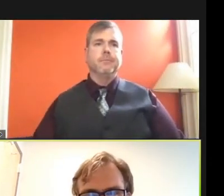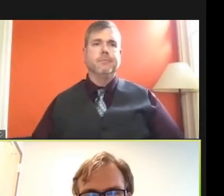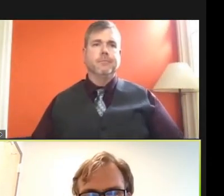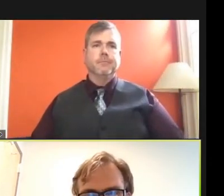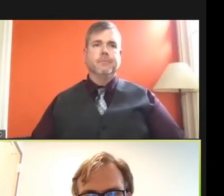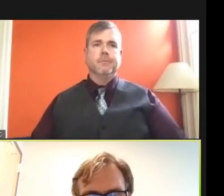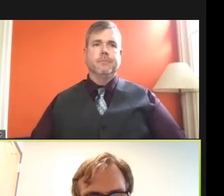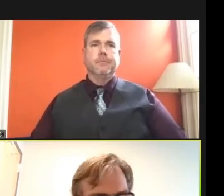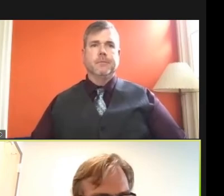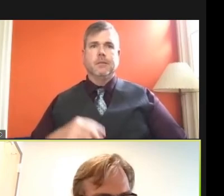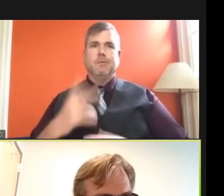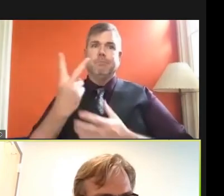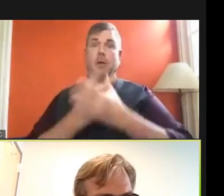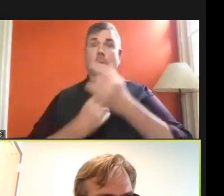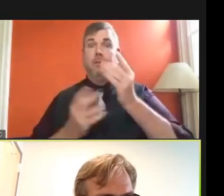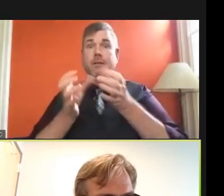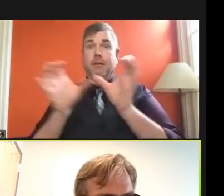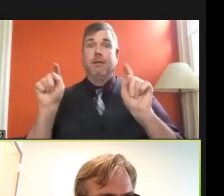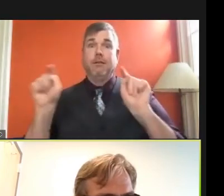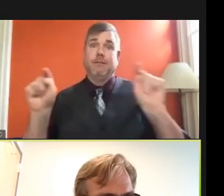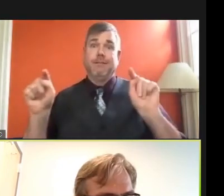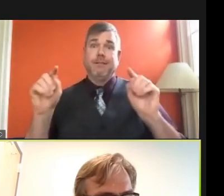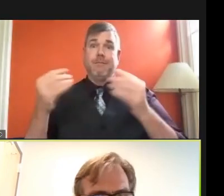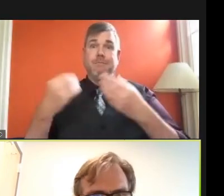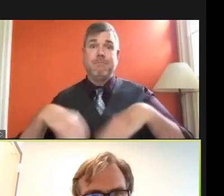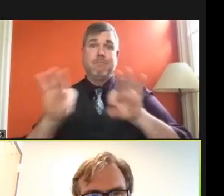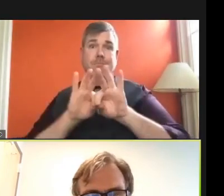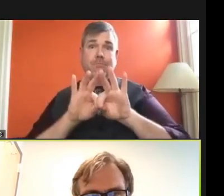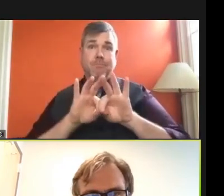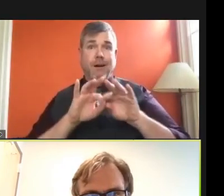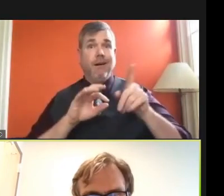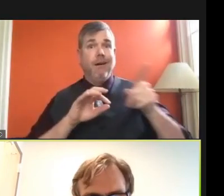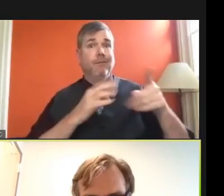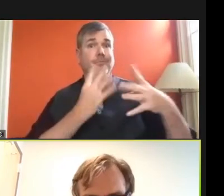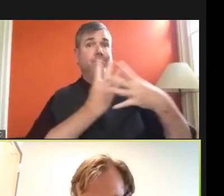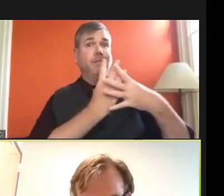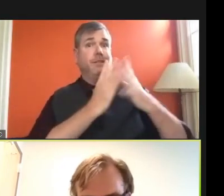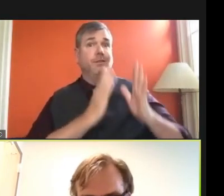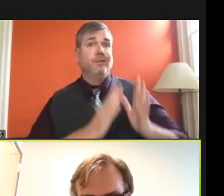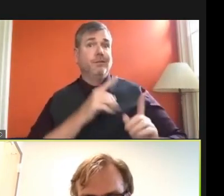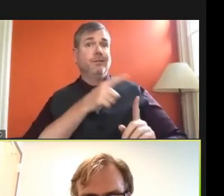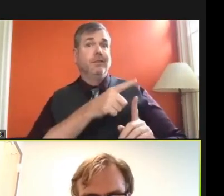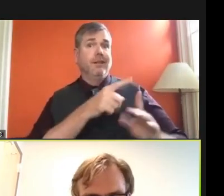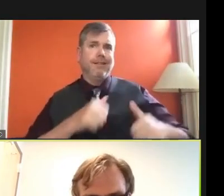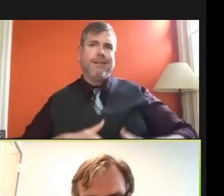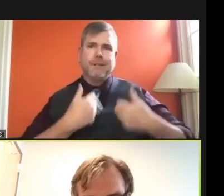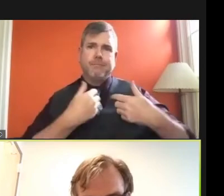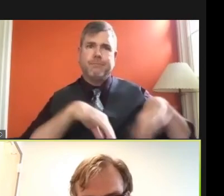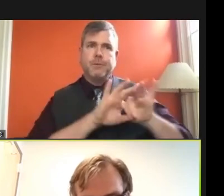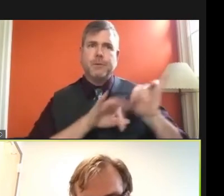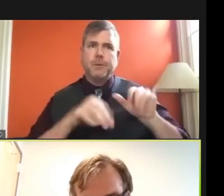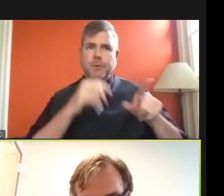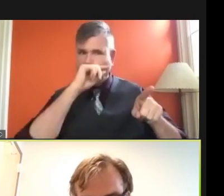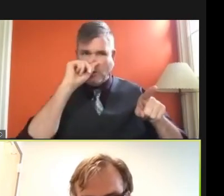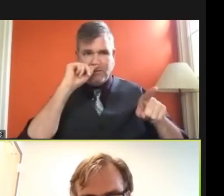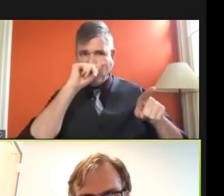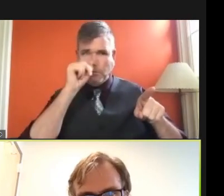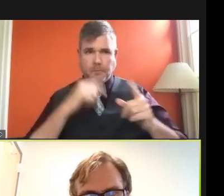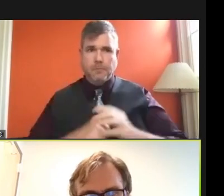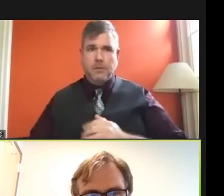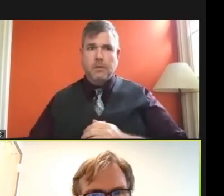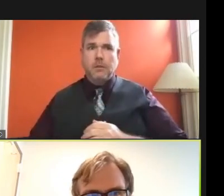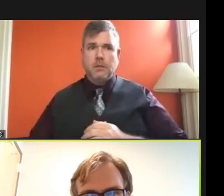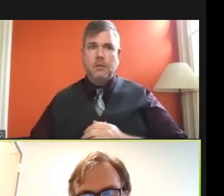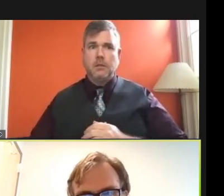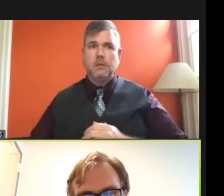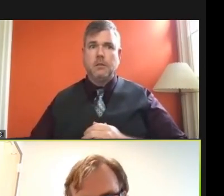are important, and they deserve the highest available standard of care. That's not a question. The reason that